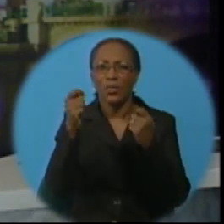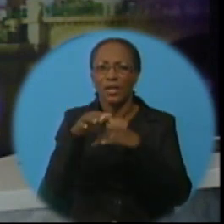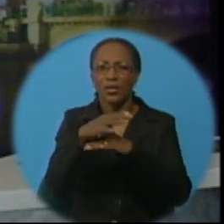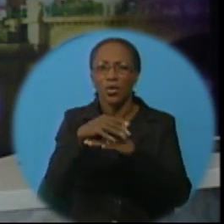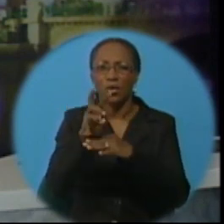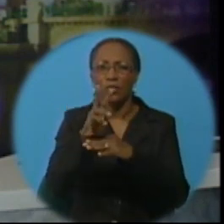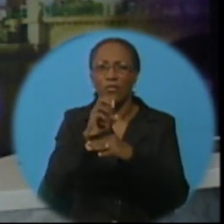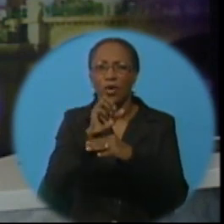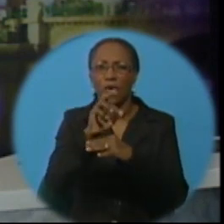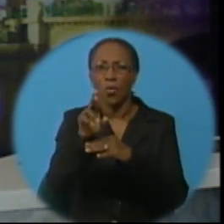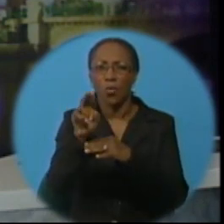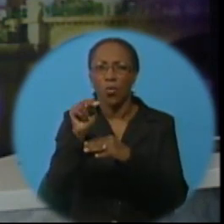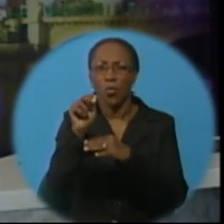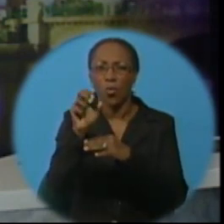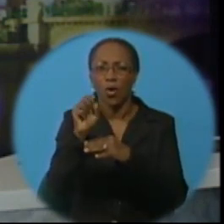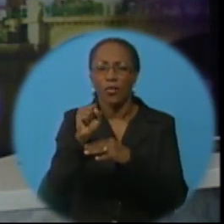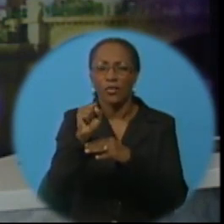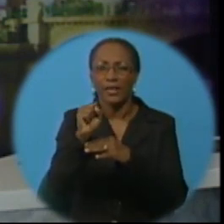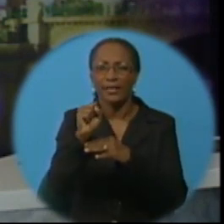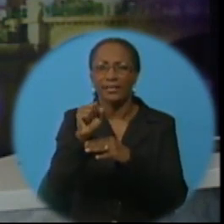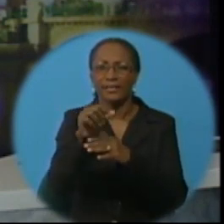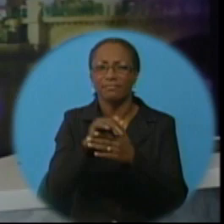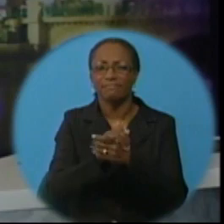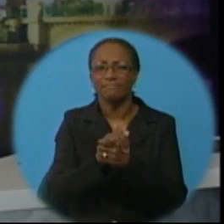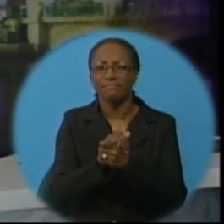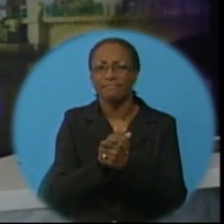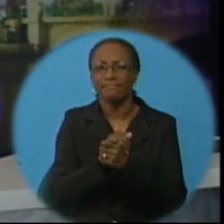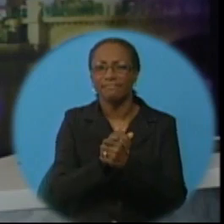over Warren's, but theirs was in a low scorer.